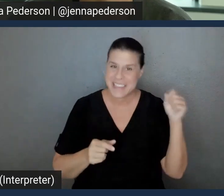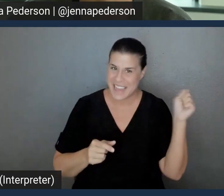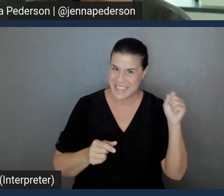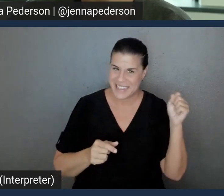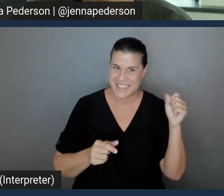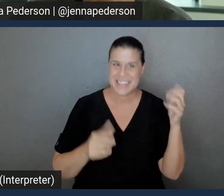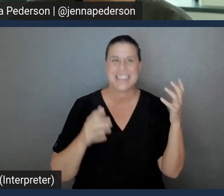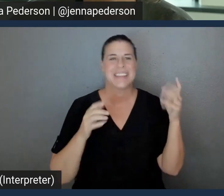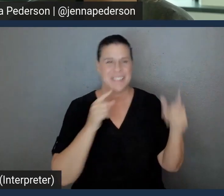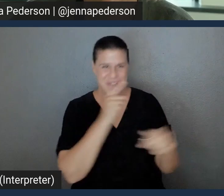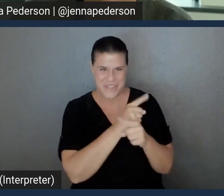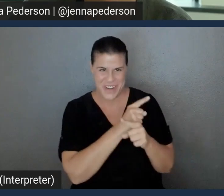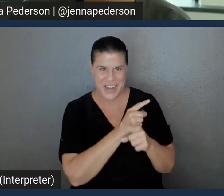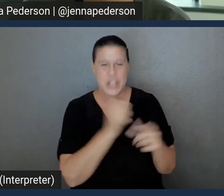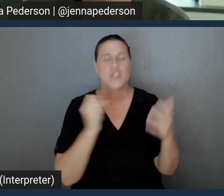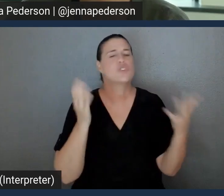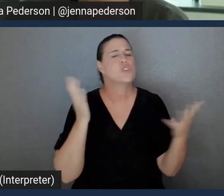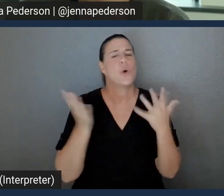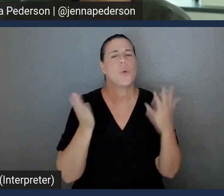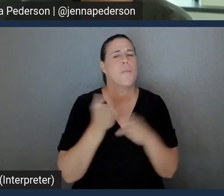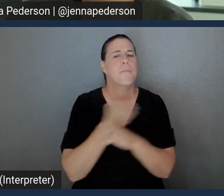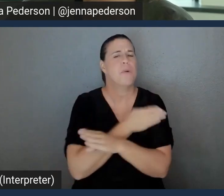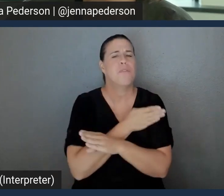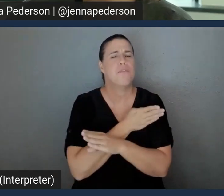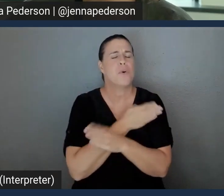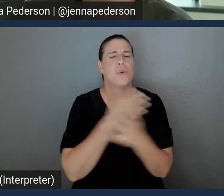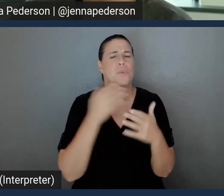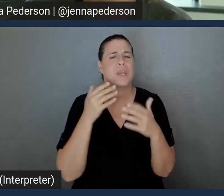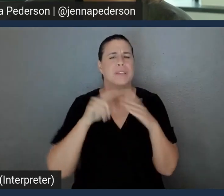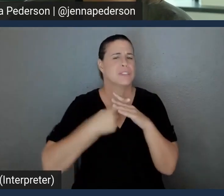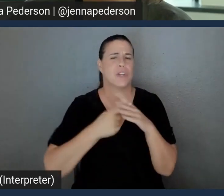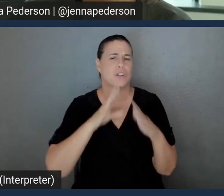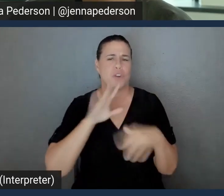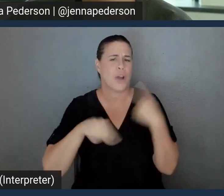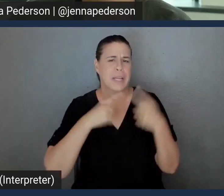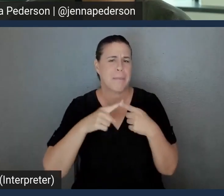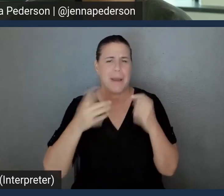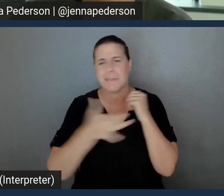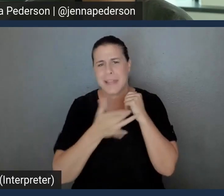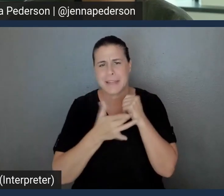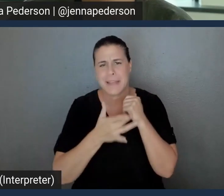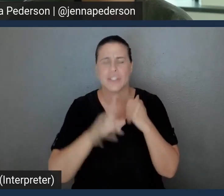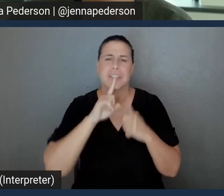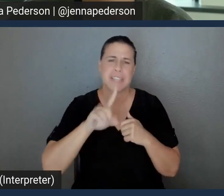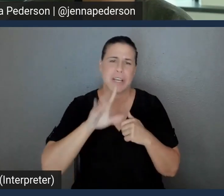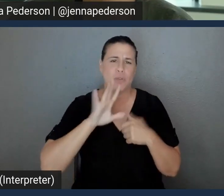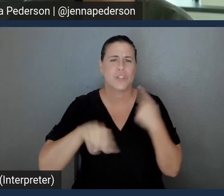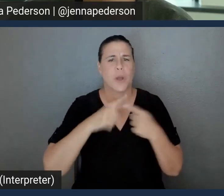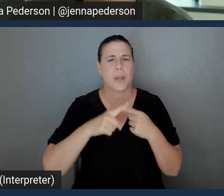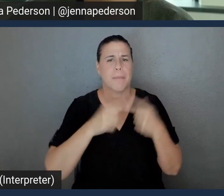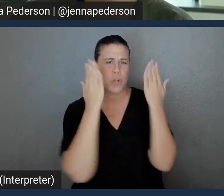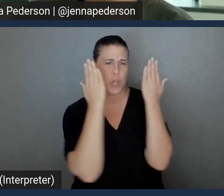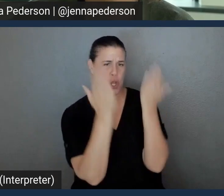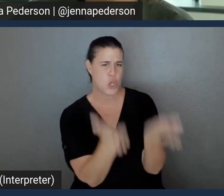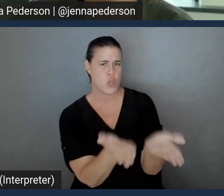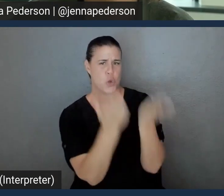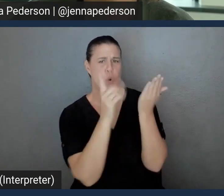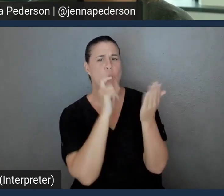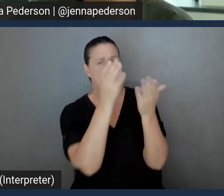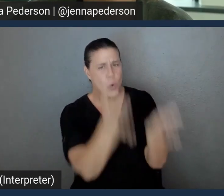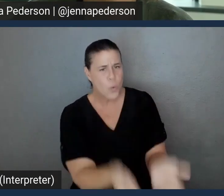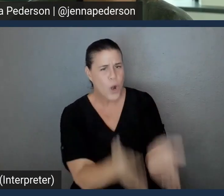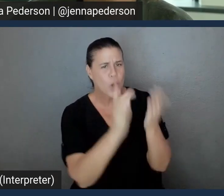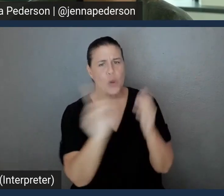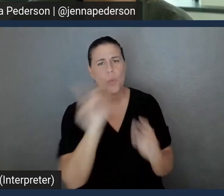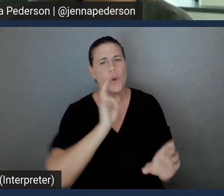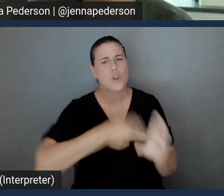you are right. Before we get before we start talking about technology, let's actually talk Yep, about you. Who yep. are you? Where do you